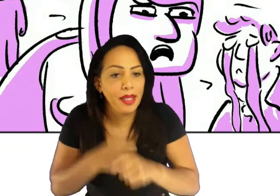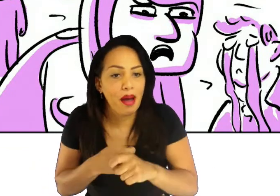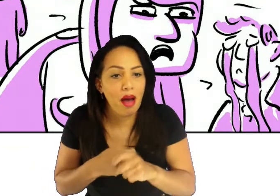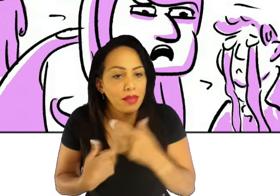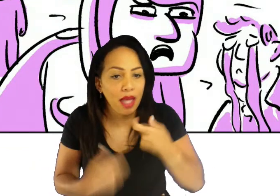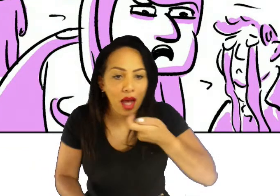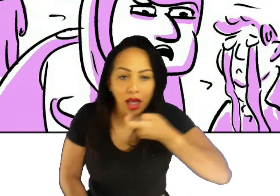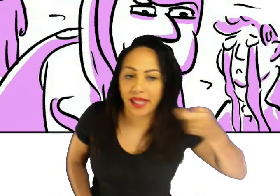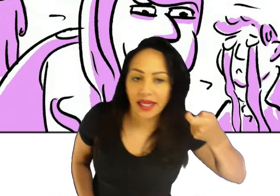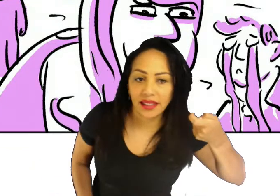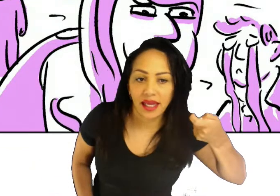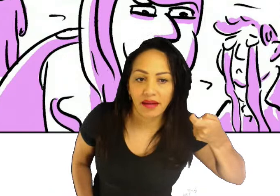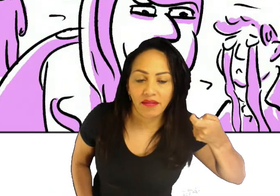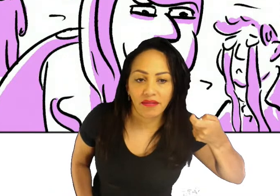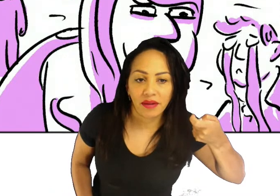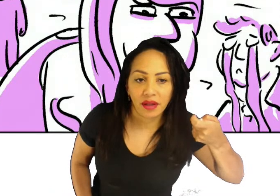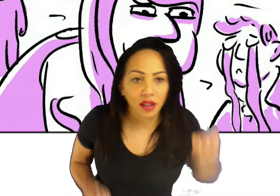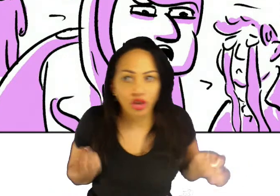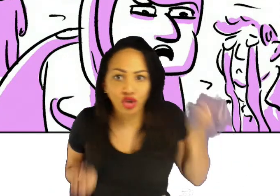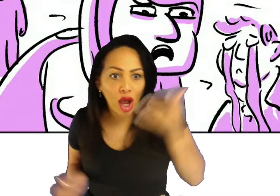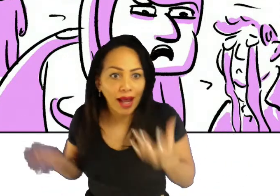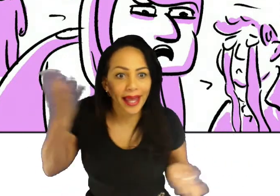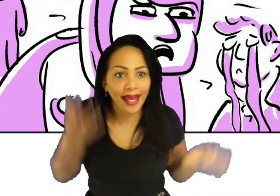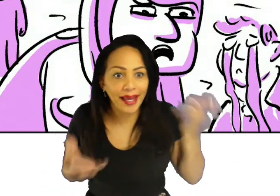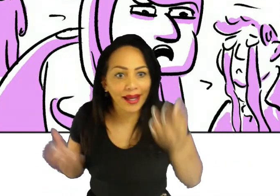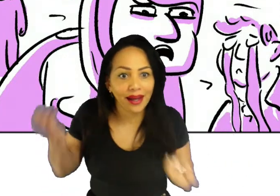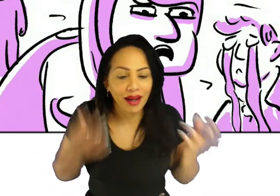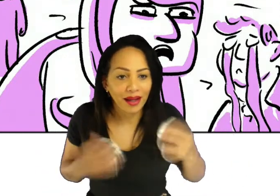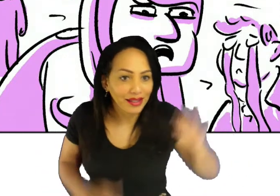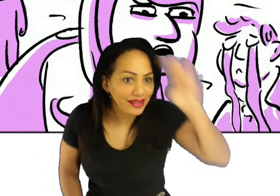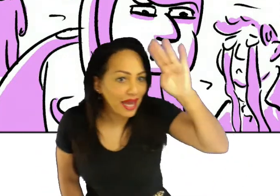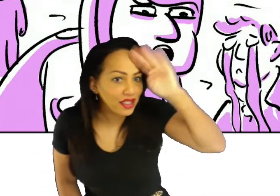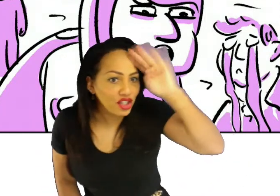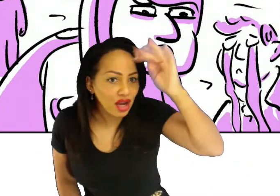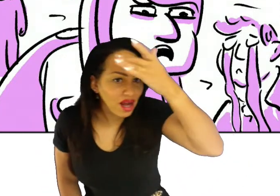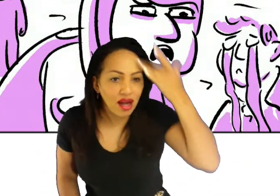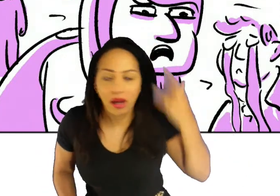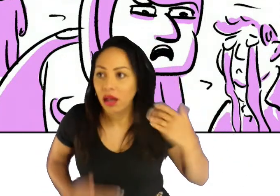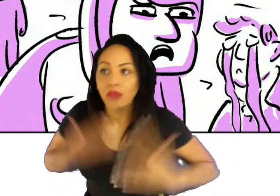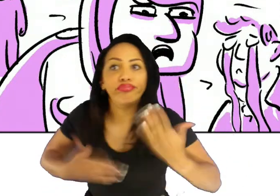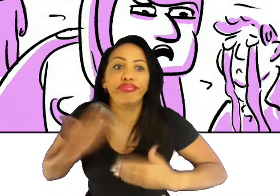The adrenaline and buzz of that danger of always being on the go,